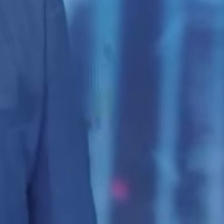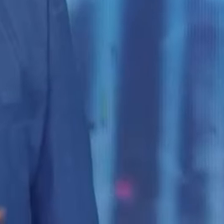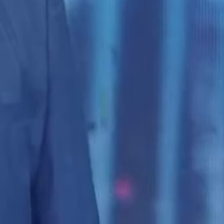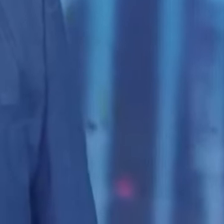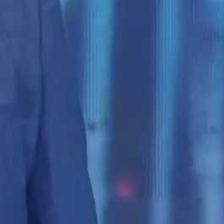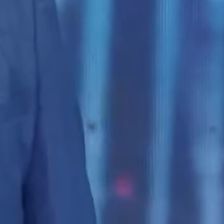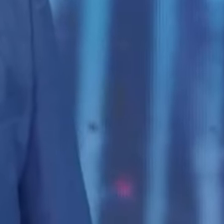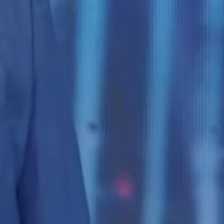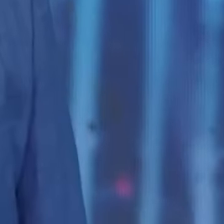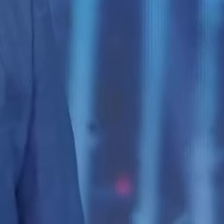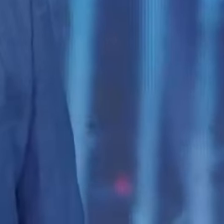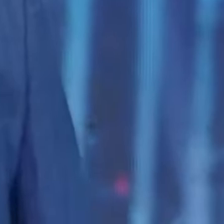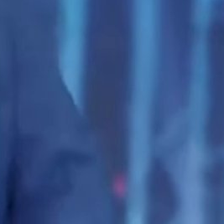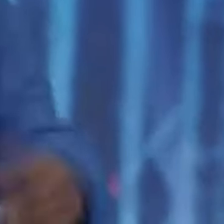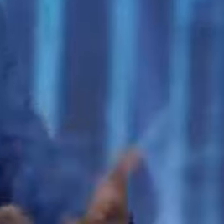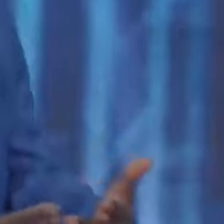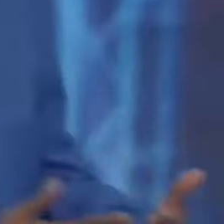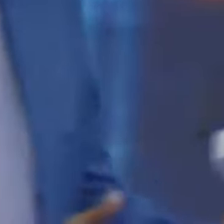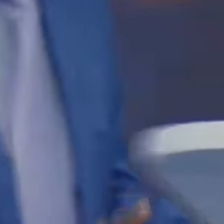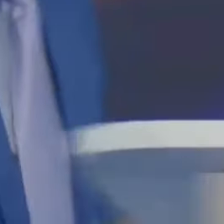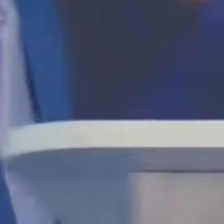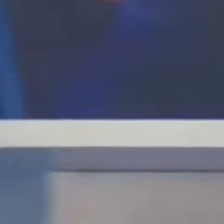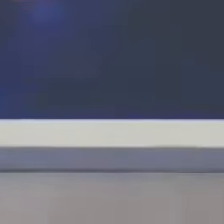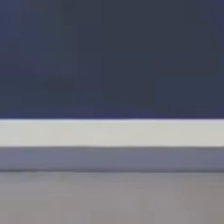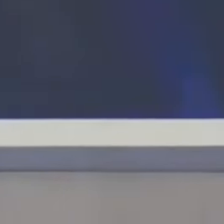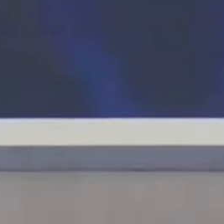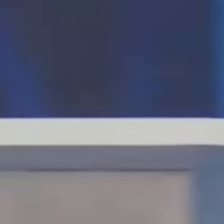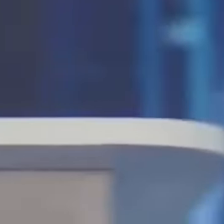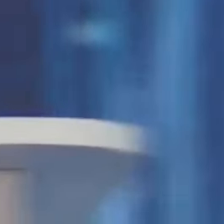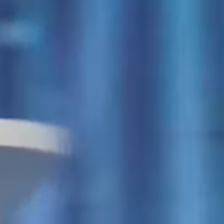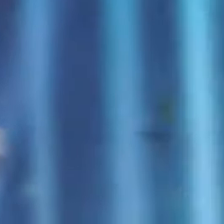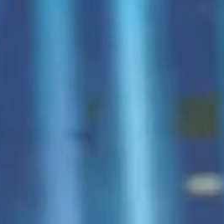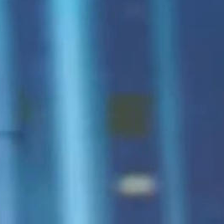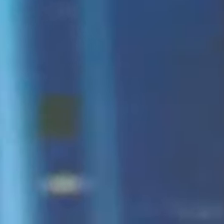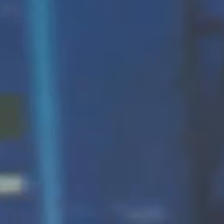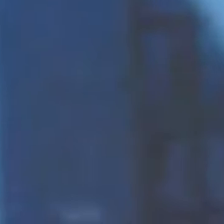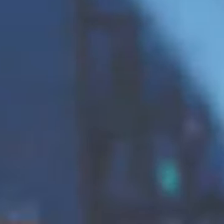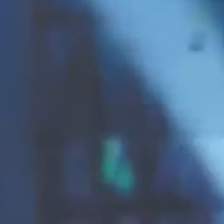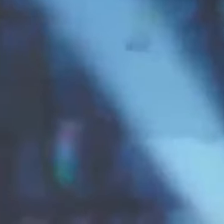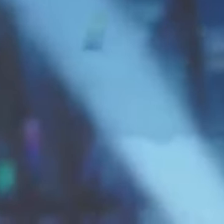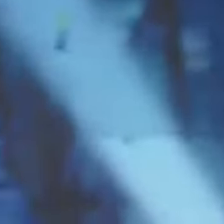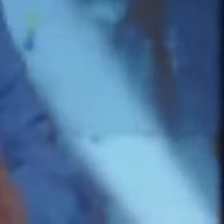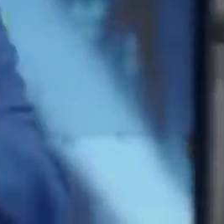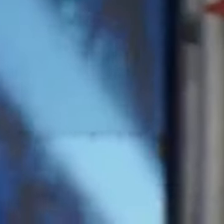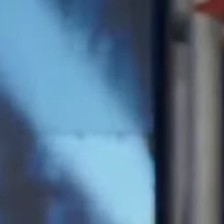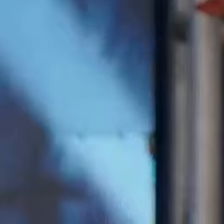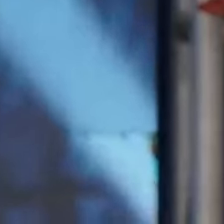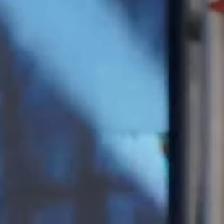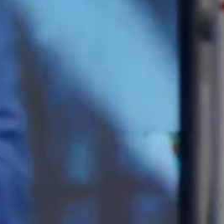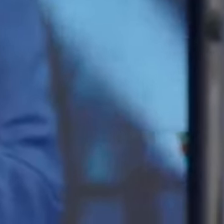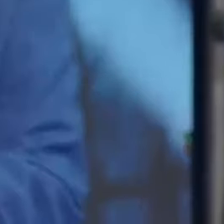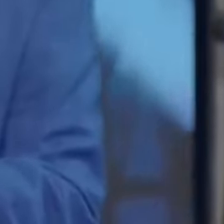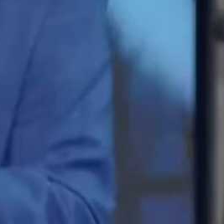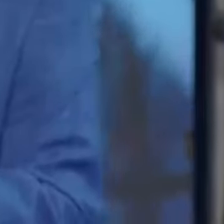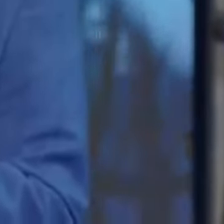the strength was gone. But now as you rise up today and you say, I will begin because I'm going